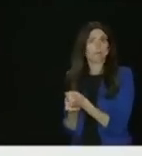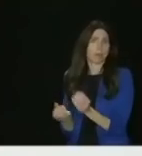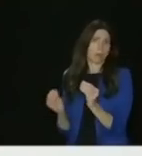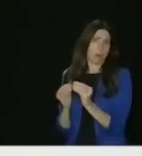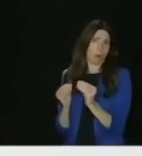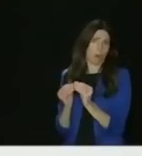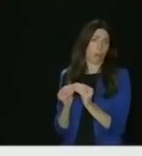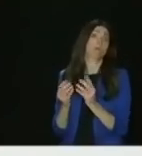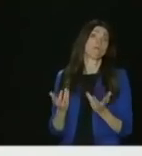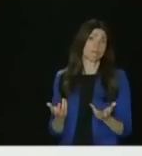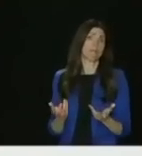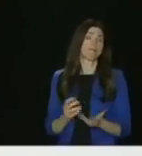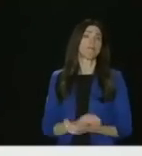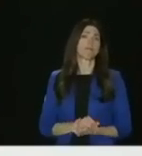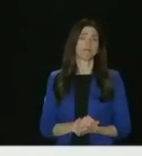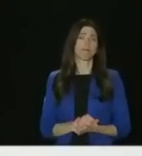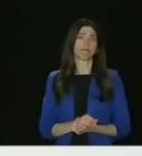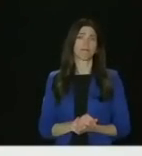authorities